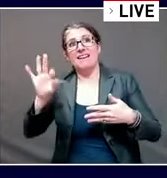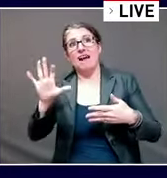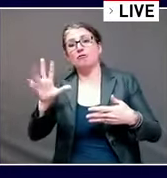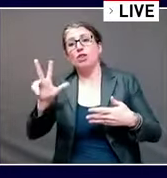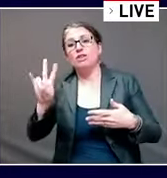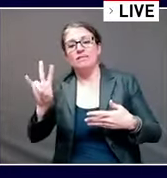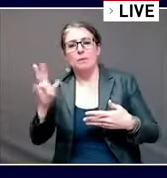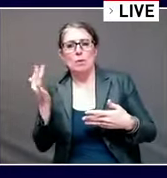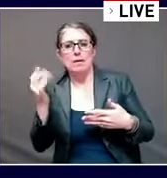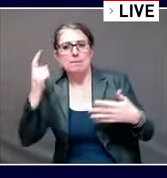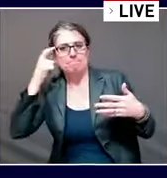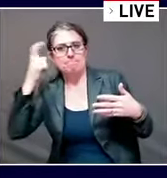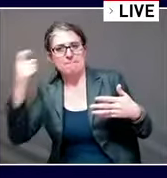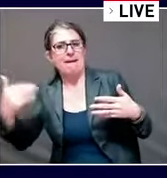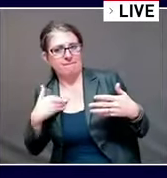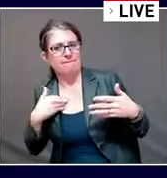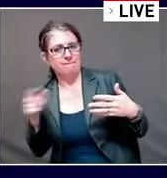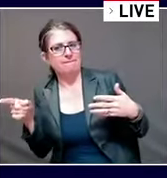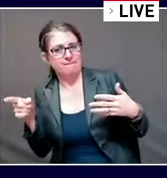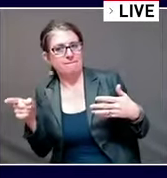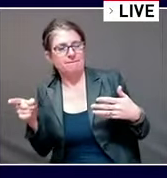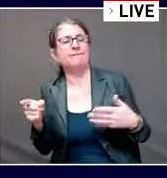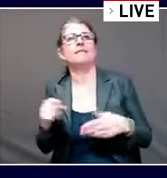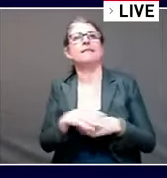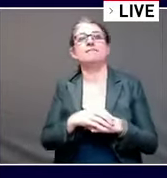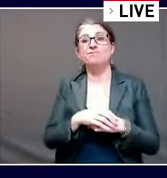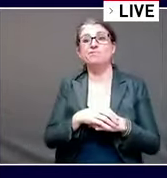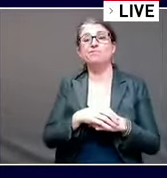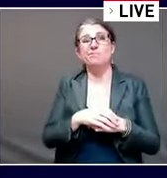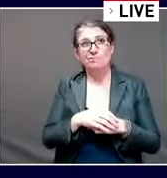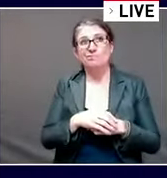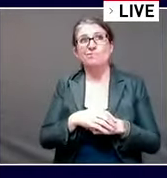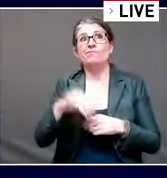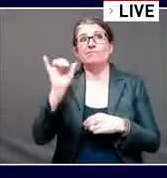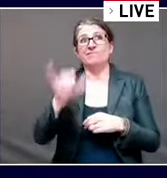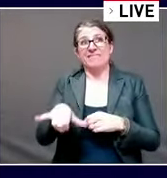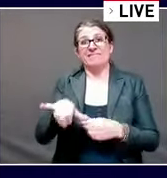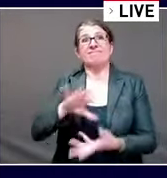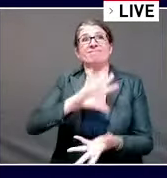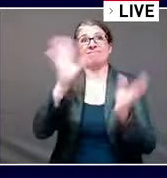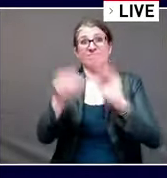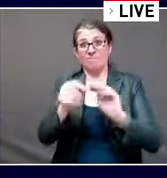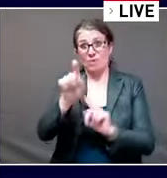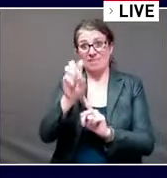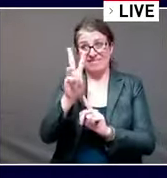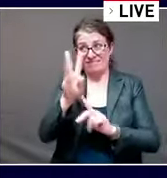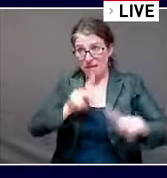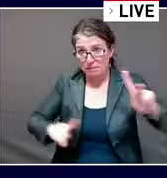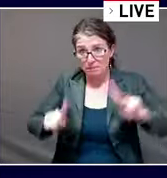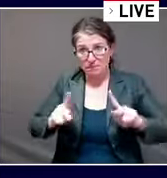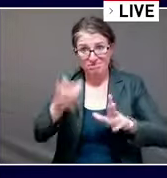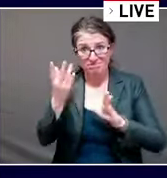ago, 165 individuals have passed away with COVID-19, and overall,